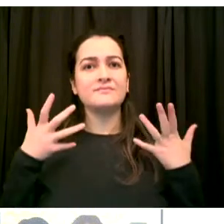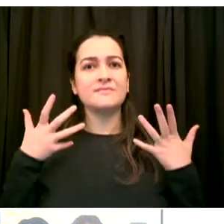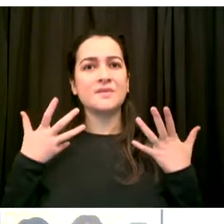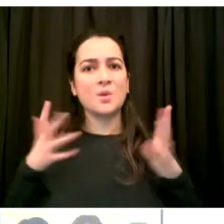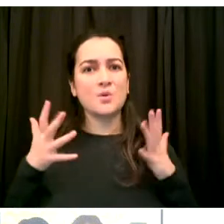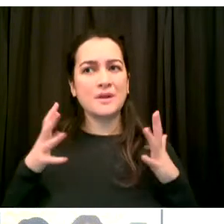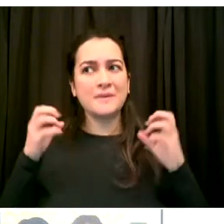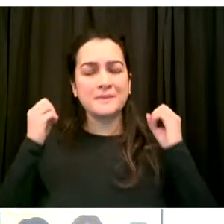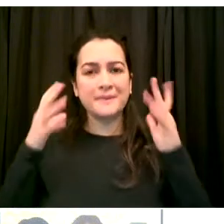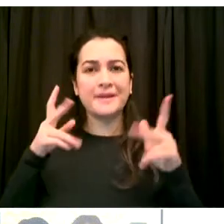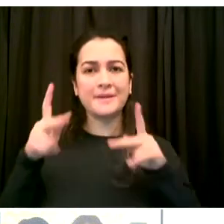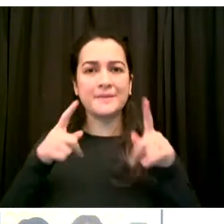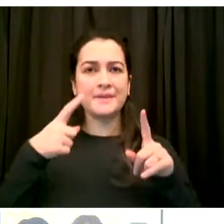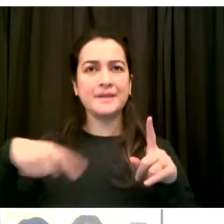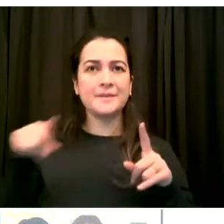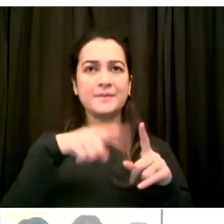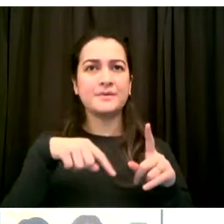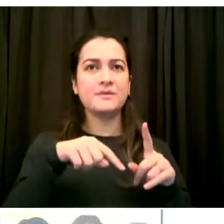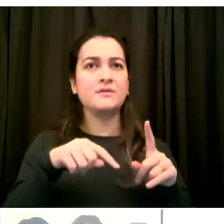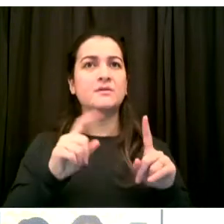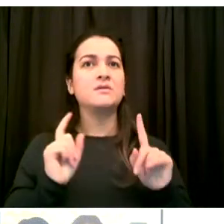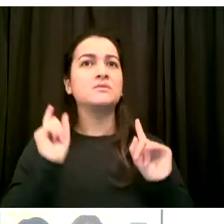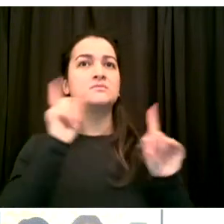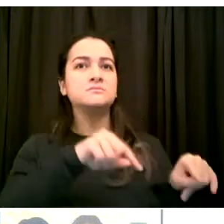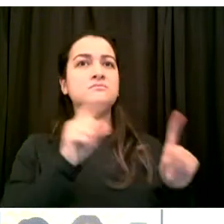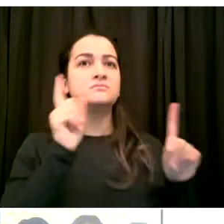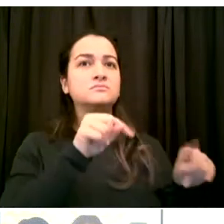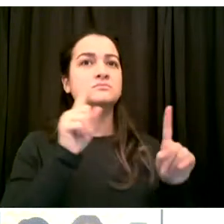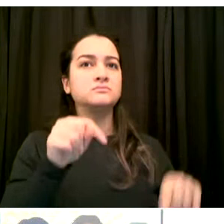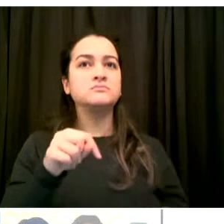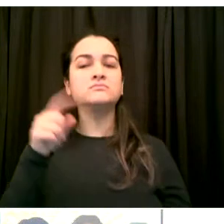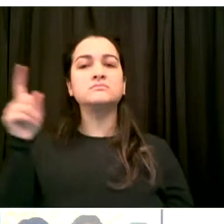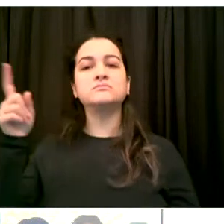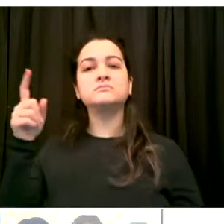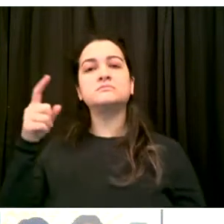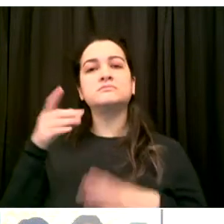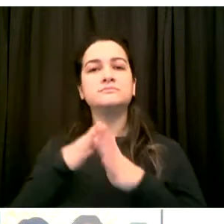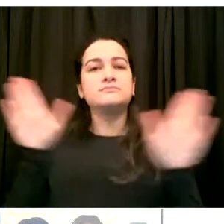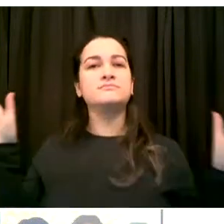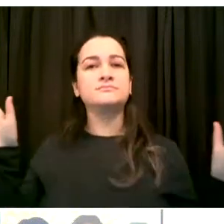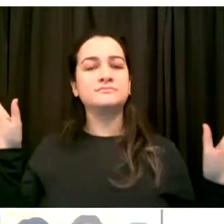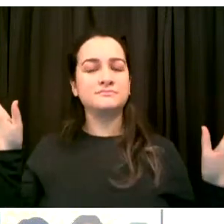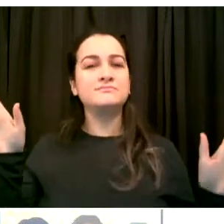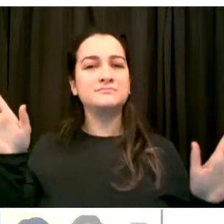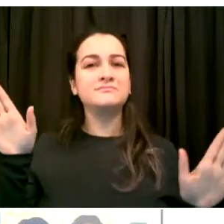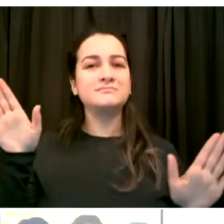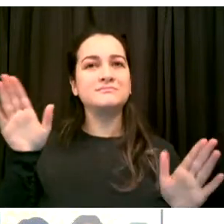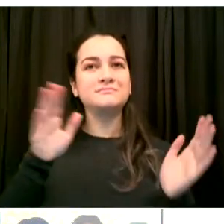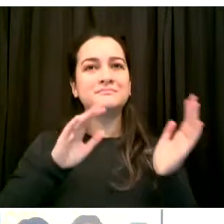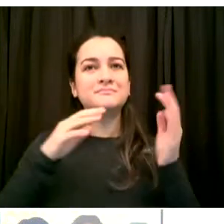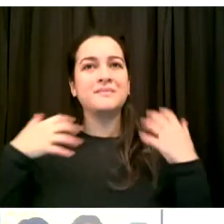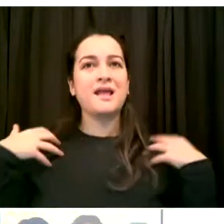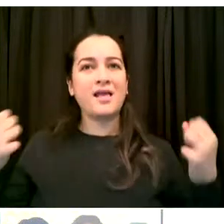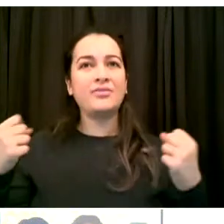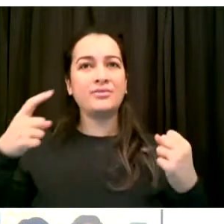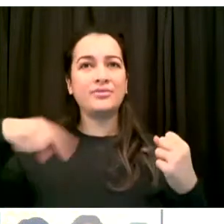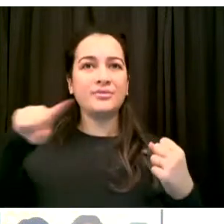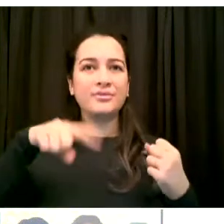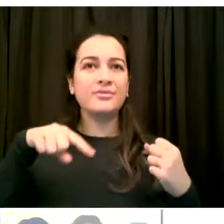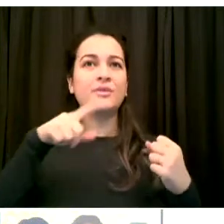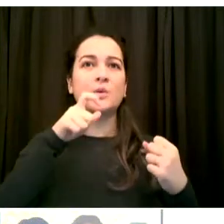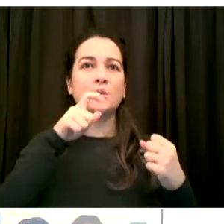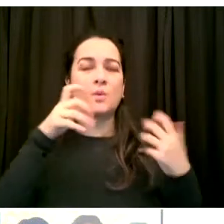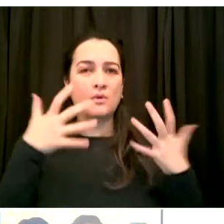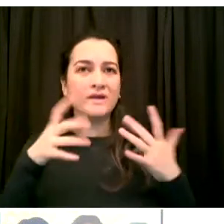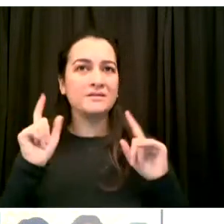homes. We have to join that existing infrastructure with what we learn about the Johnson & Johnson vaccine. As